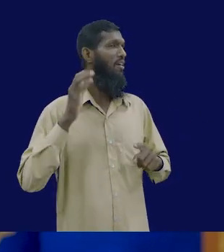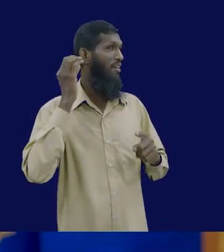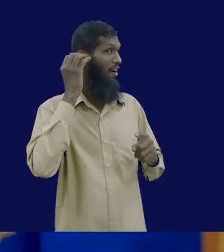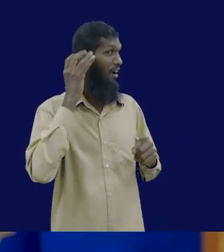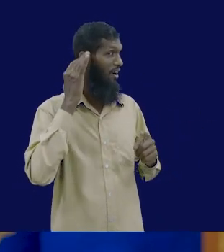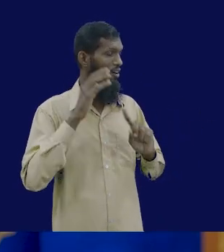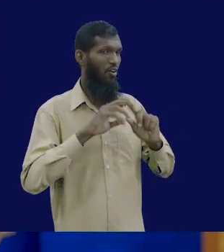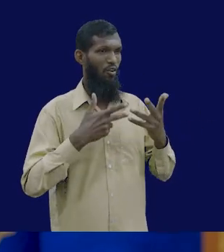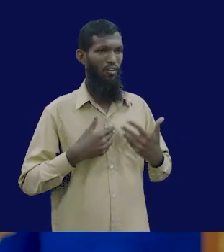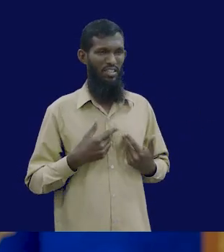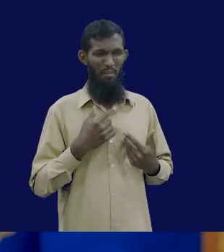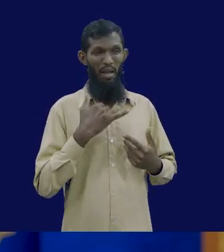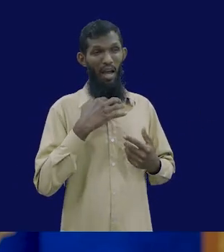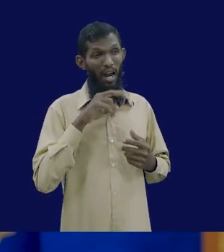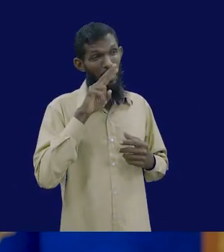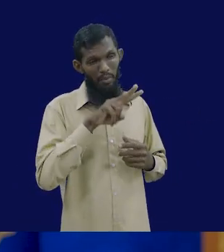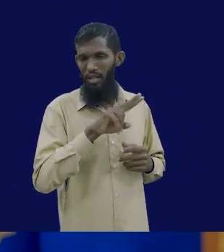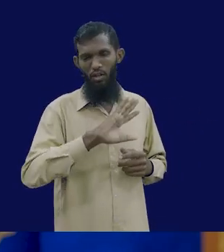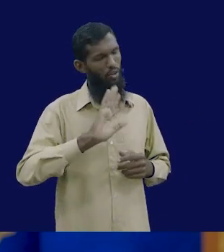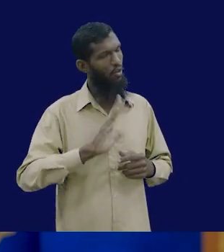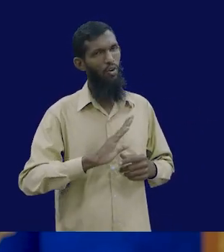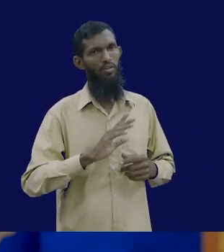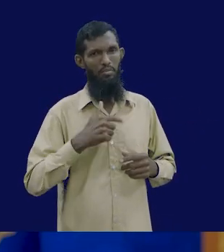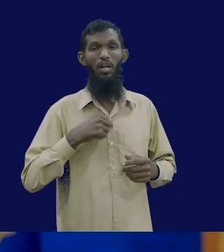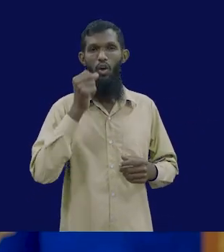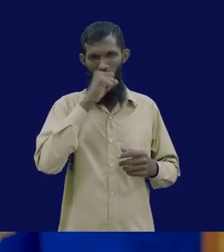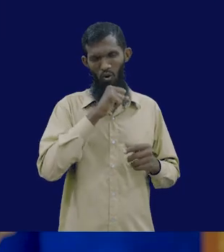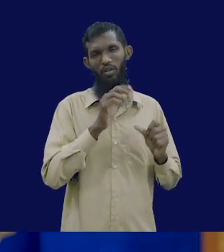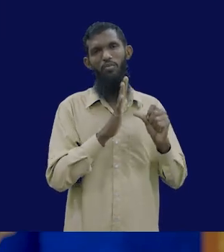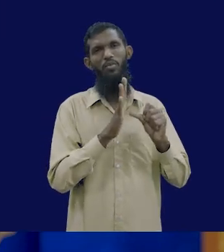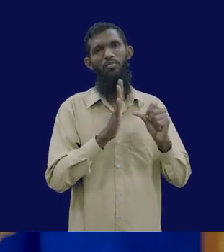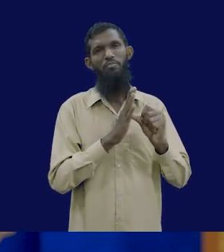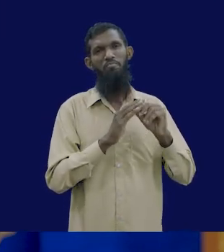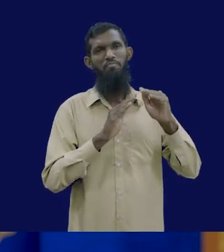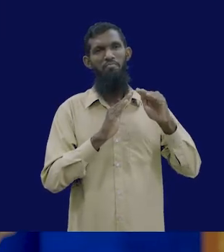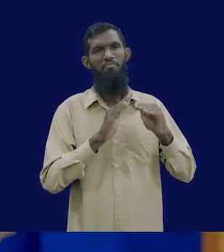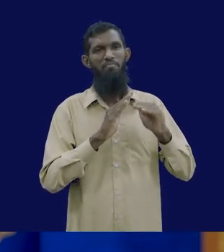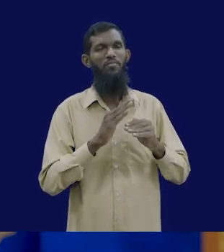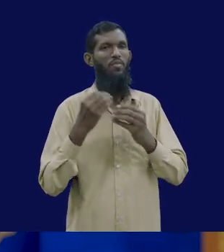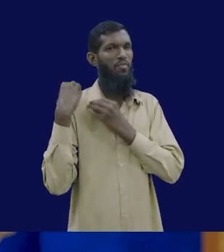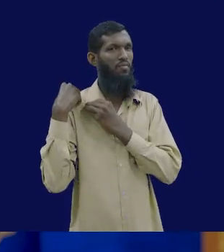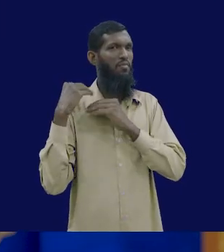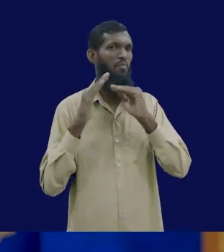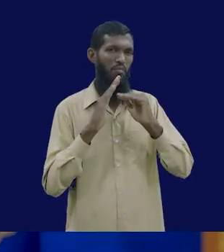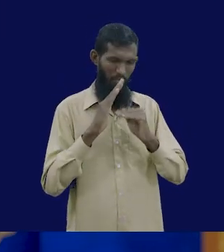looking at indecency. All this affects his fasting.